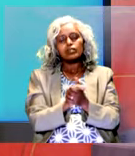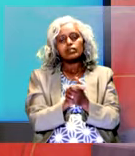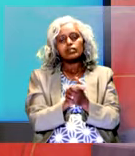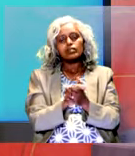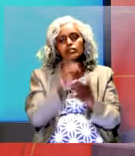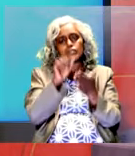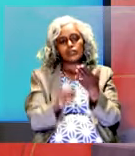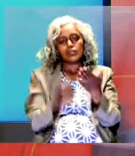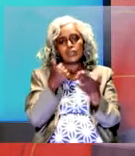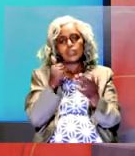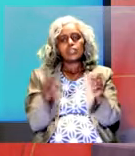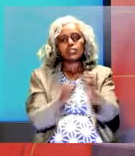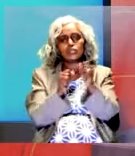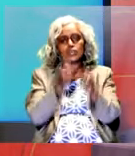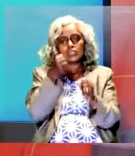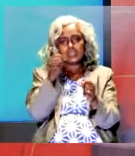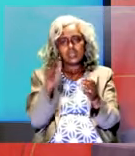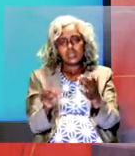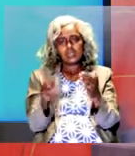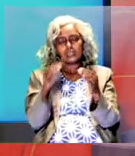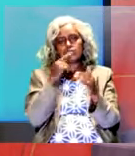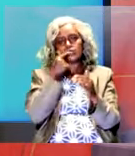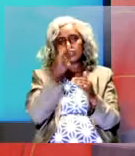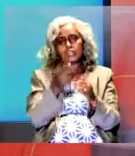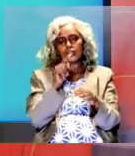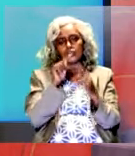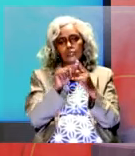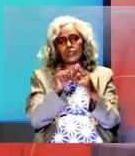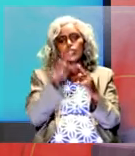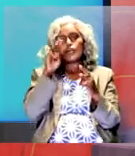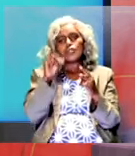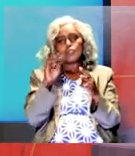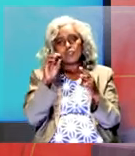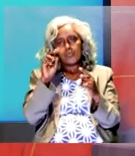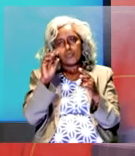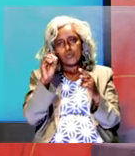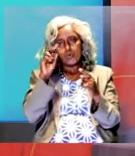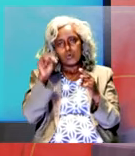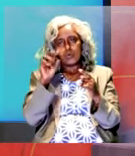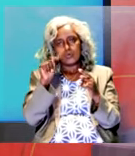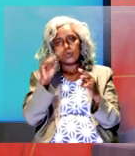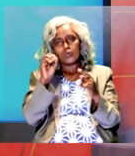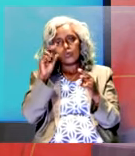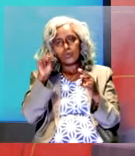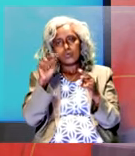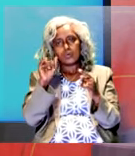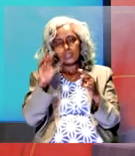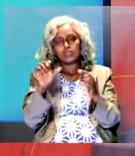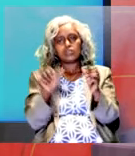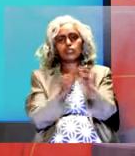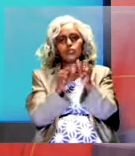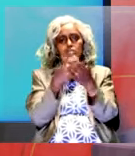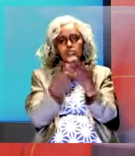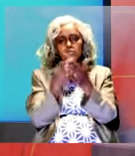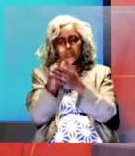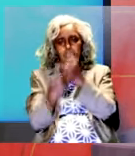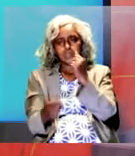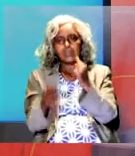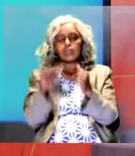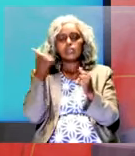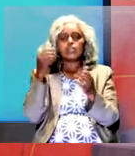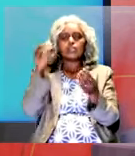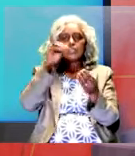So a sequence AN is said to be monotonic or a monotone sequence if it is